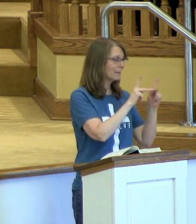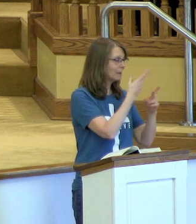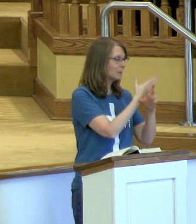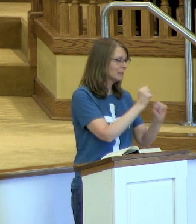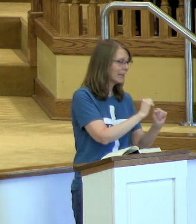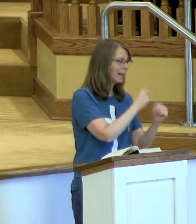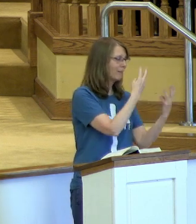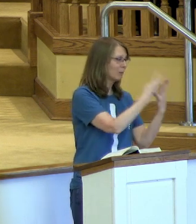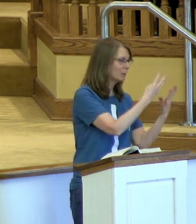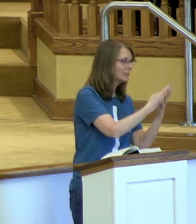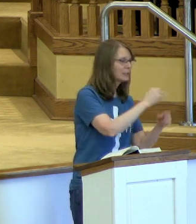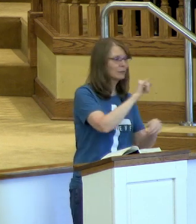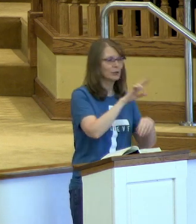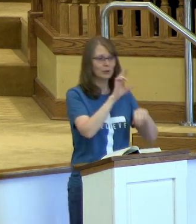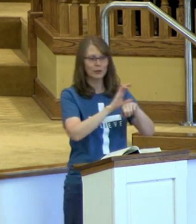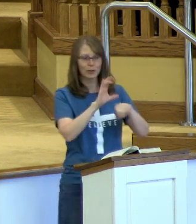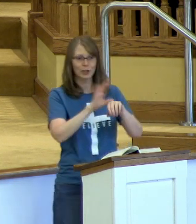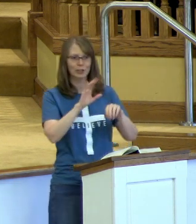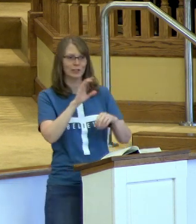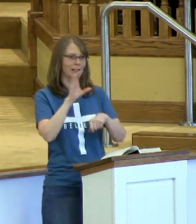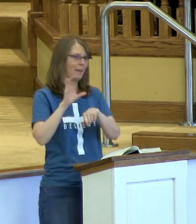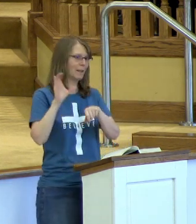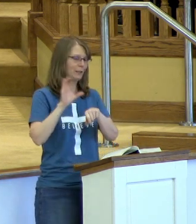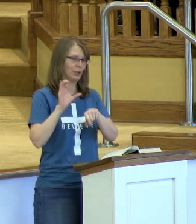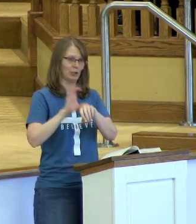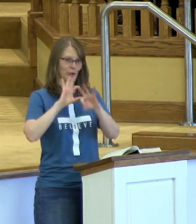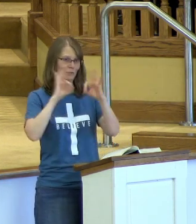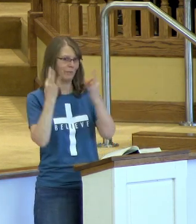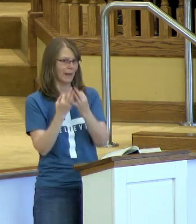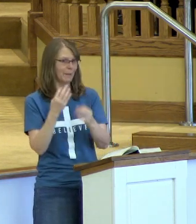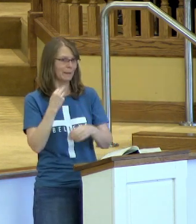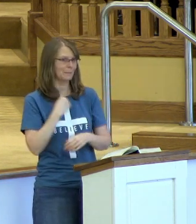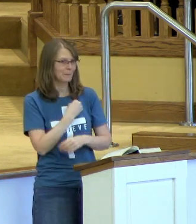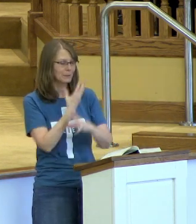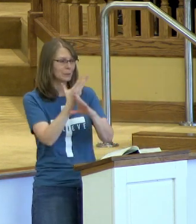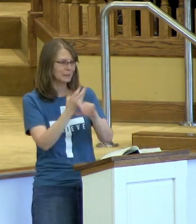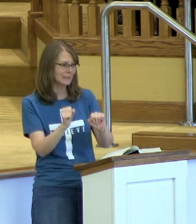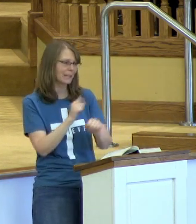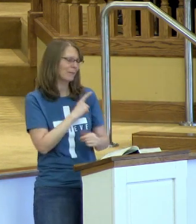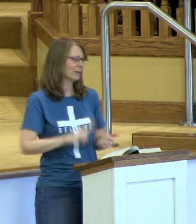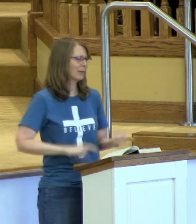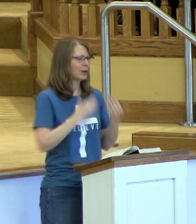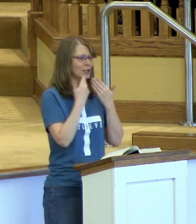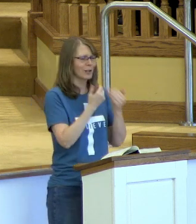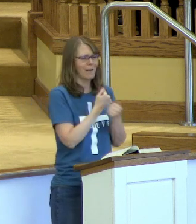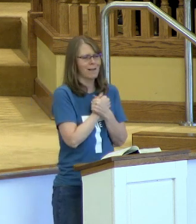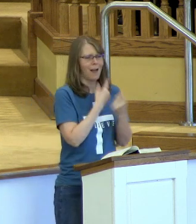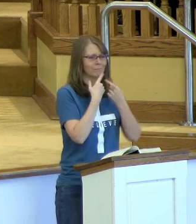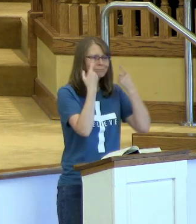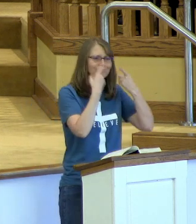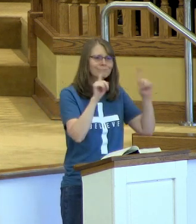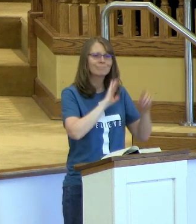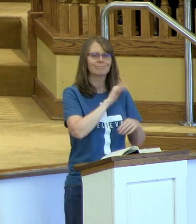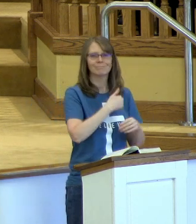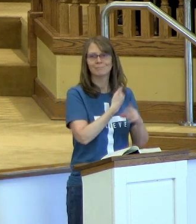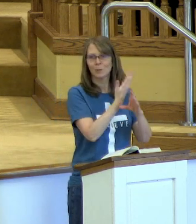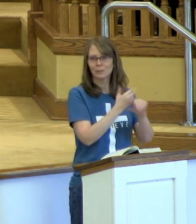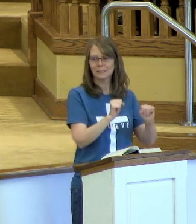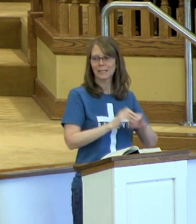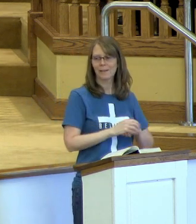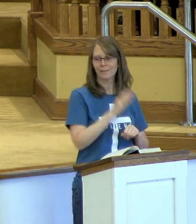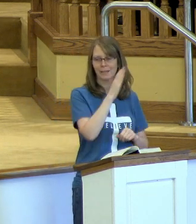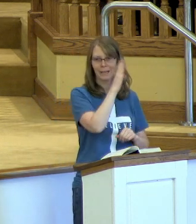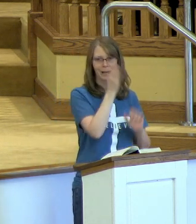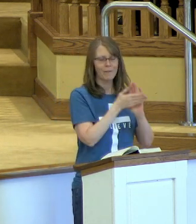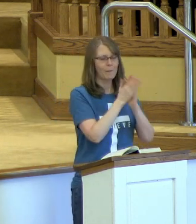one of our own church family's kids getting saved on vacation. The Lord is good. I love being able to report salvation of souls. Never gets old. Never